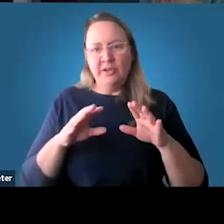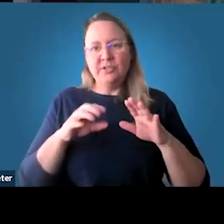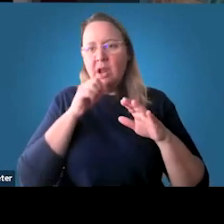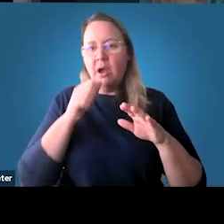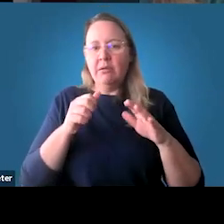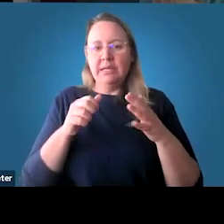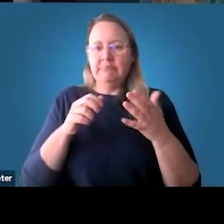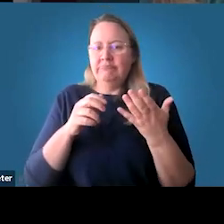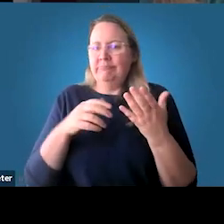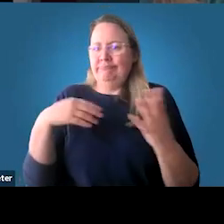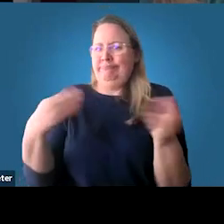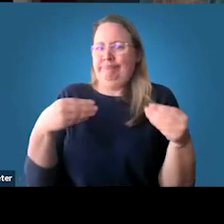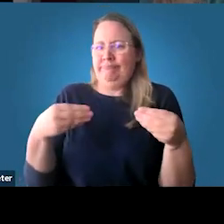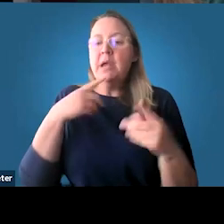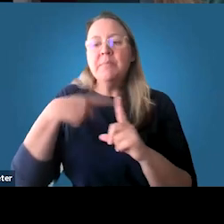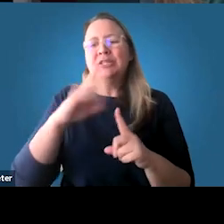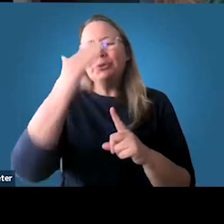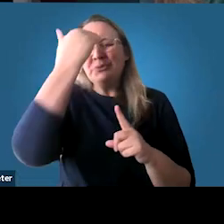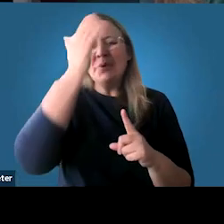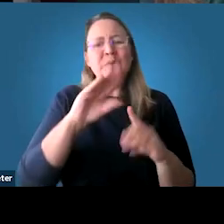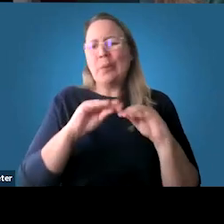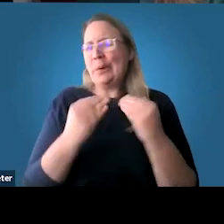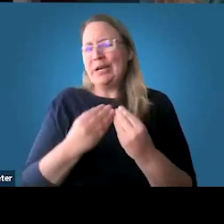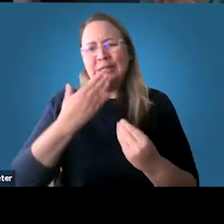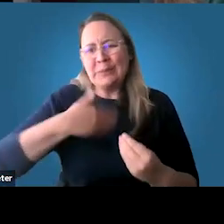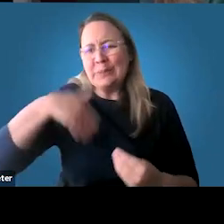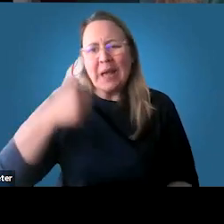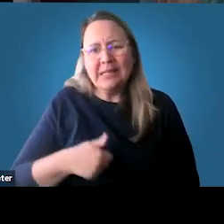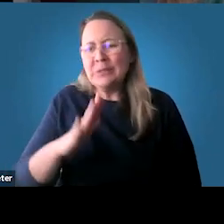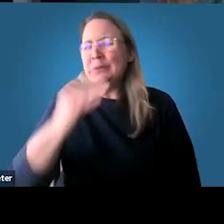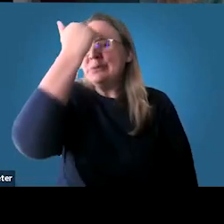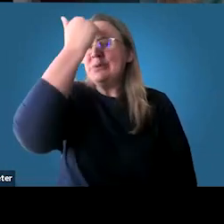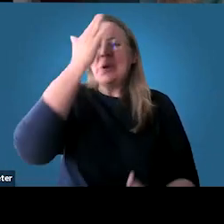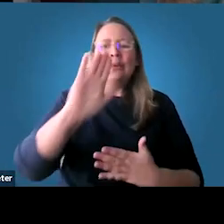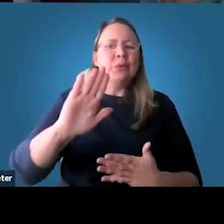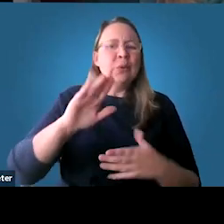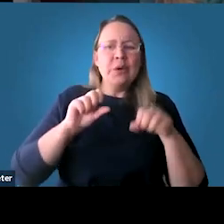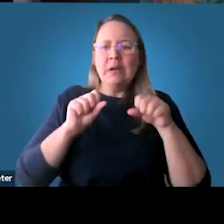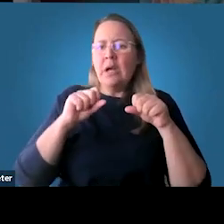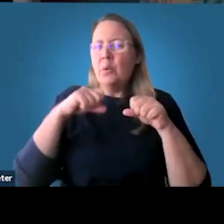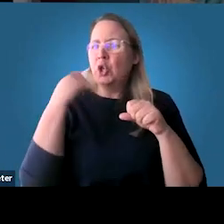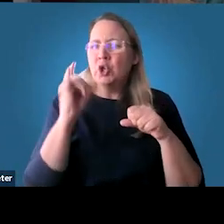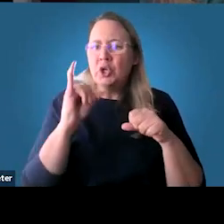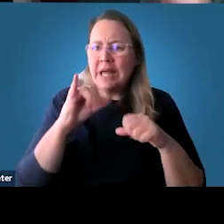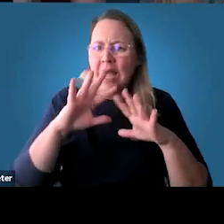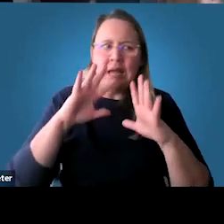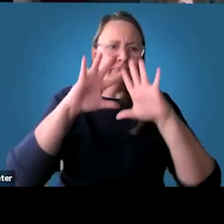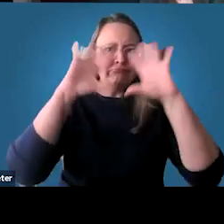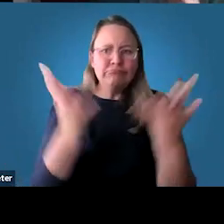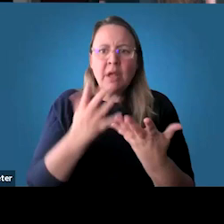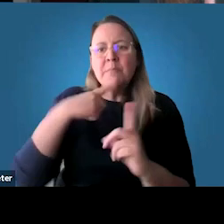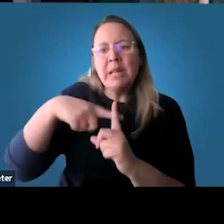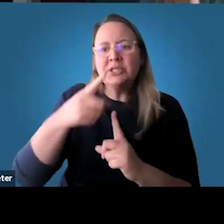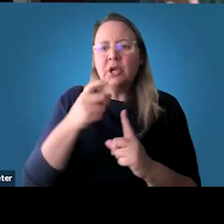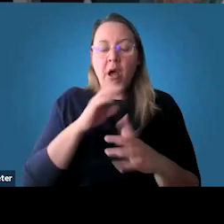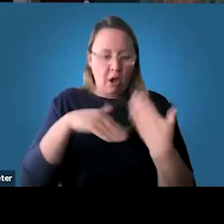Um, you also know your organization best. You know what your capacity looks like, and ultimately you get to